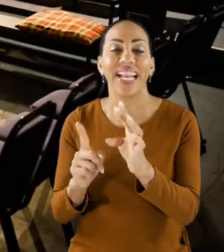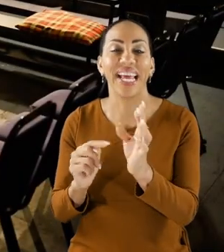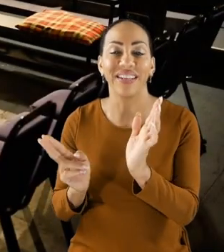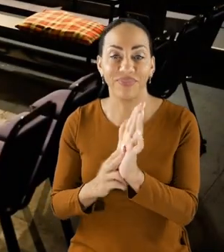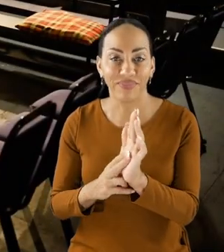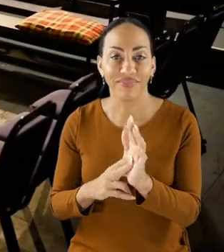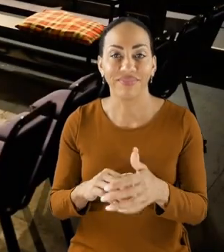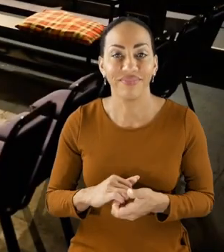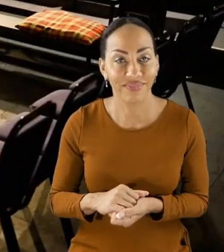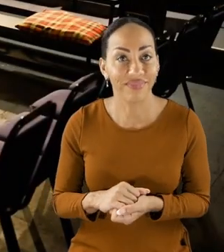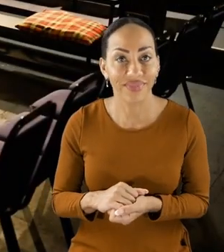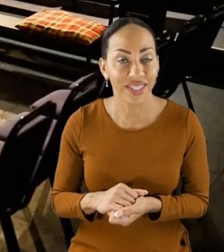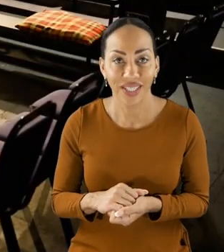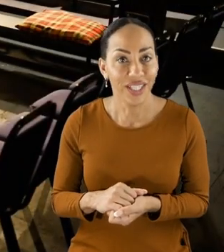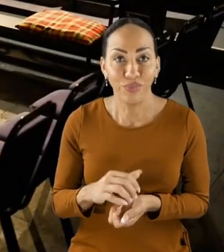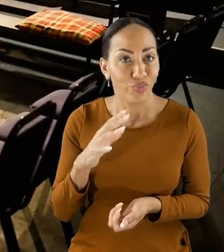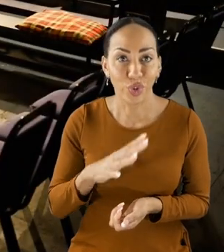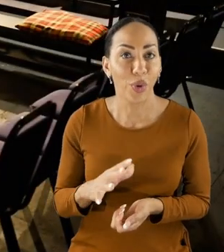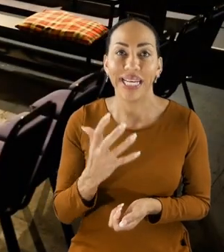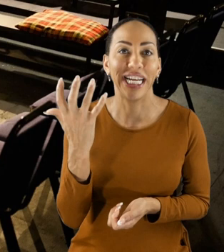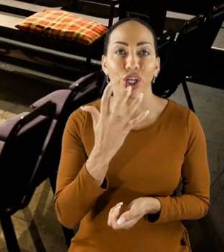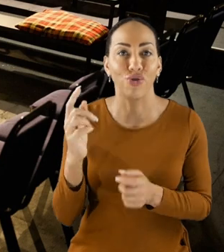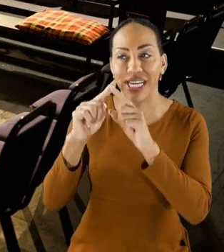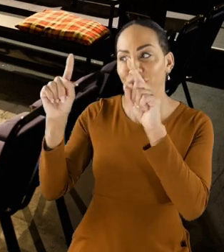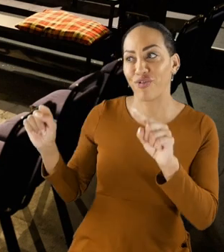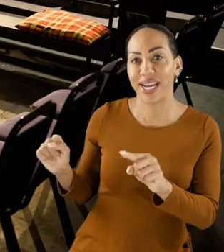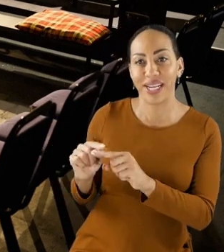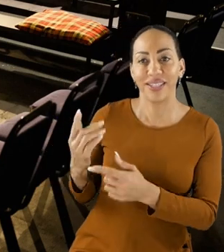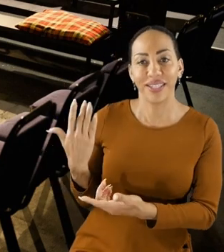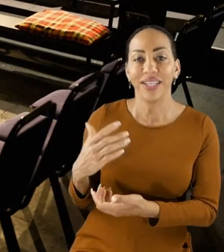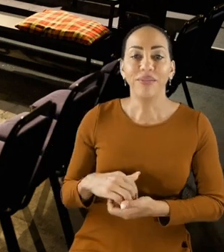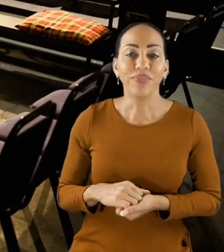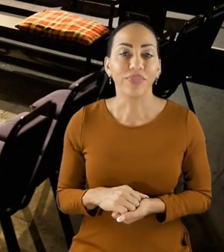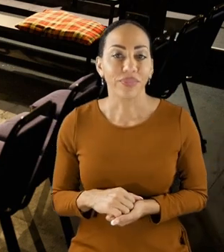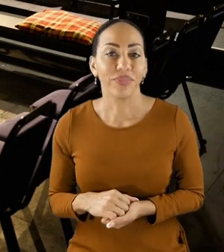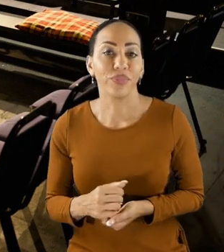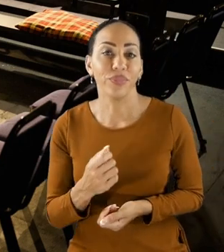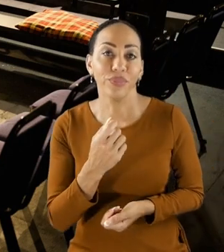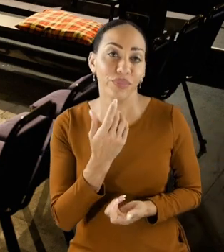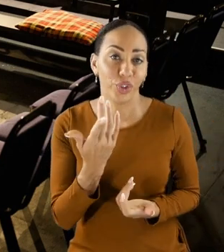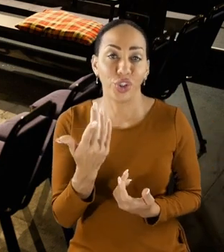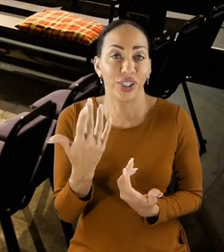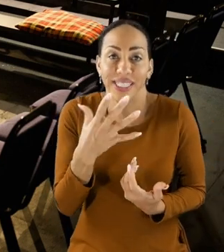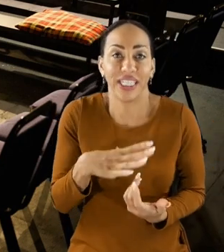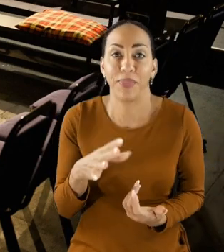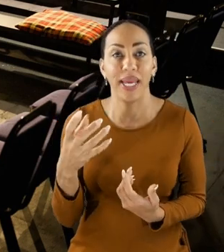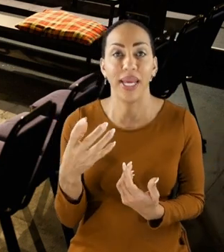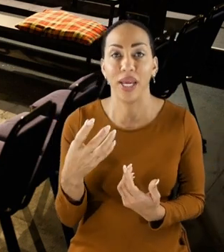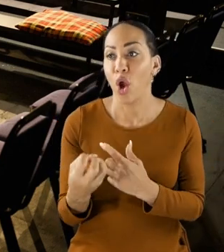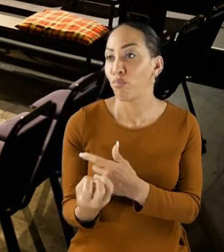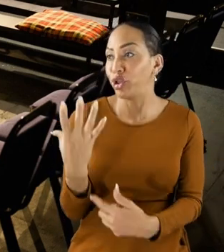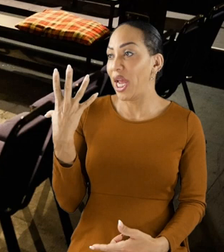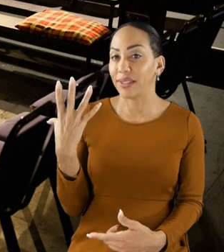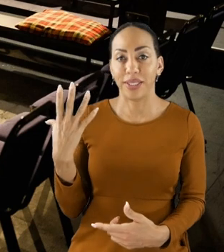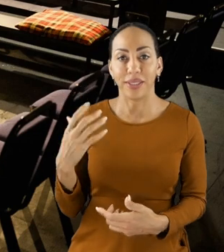I managed to put Caitlin in as well without a green screen. You see, you don't need a green screen for this, but you're a back, if you imagine you'd be back projected, you could be